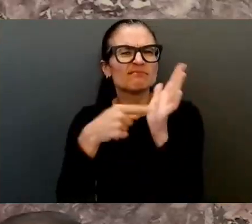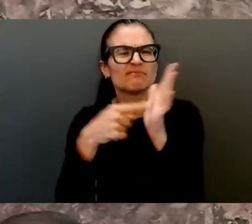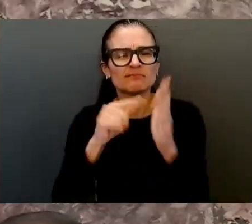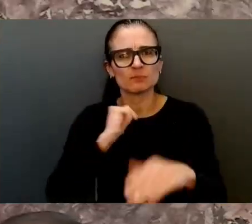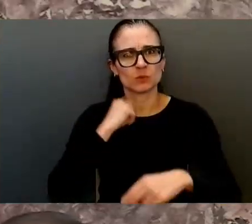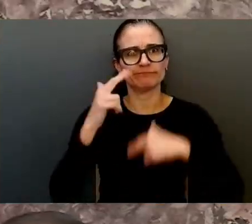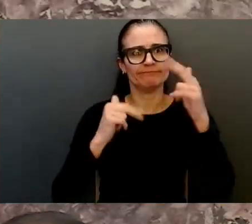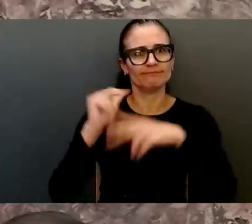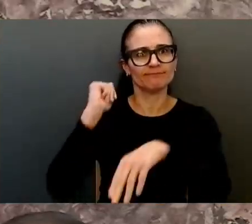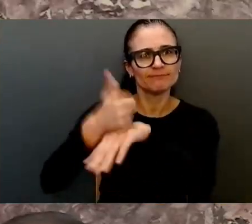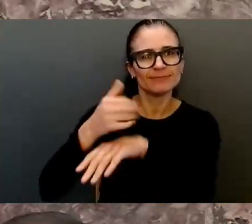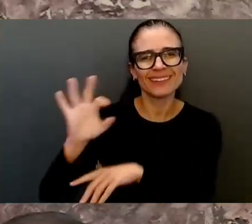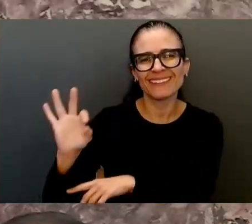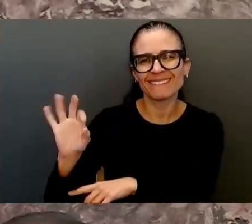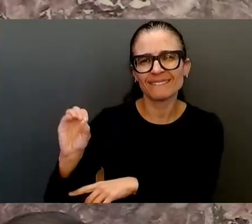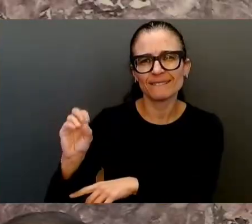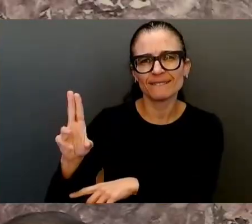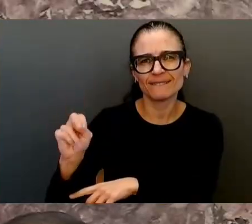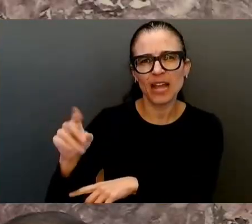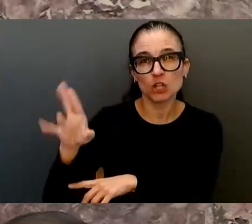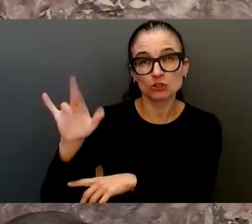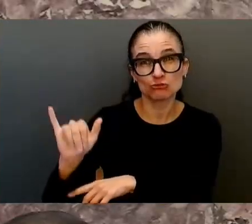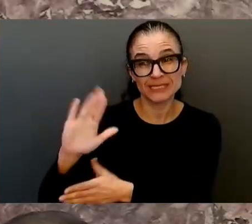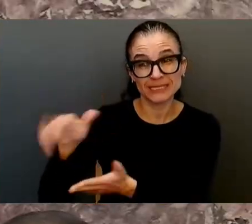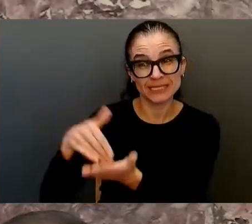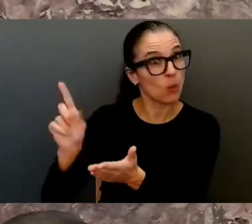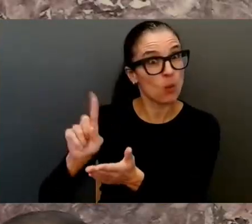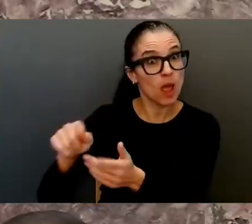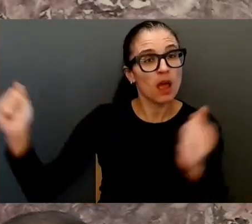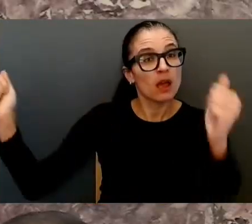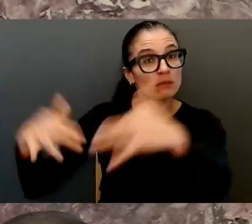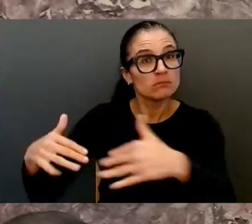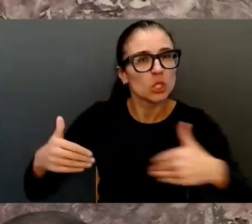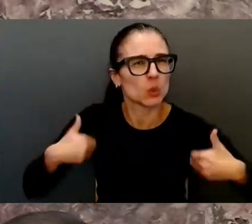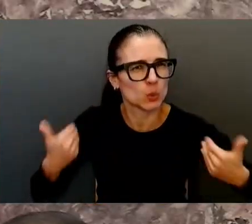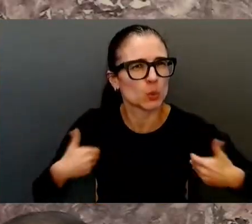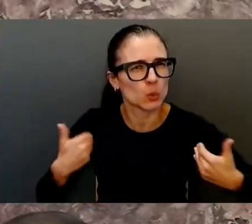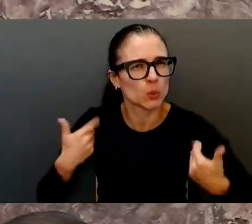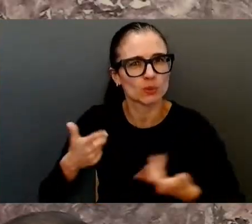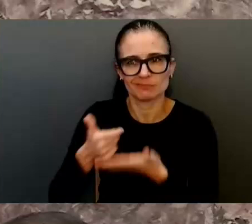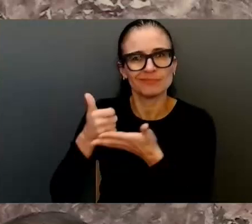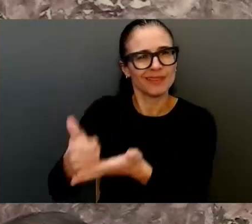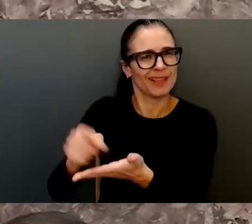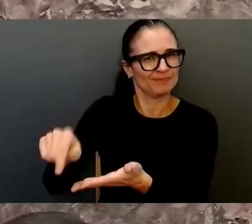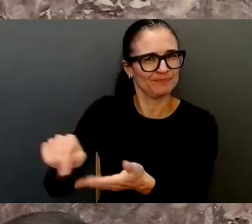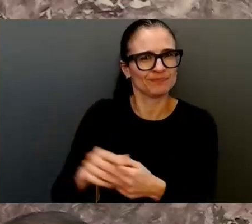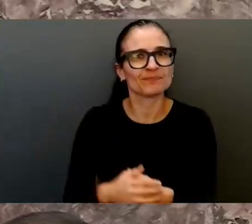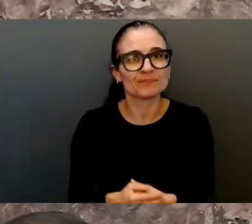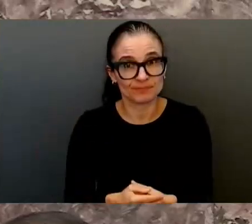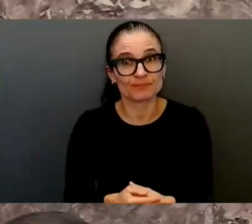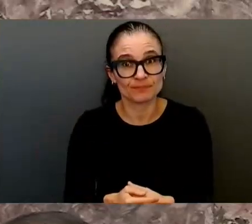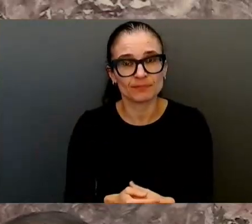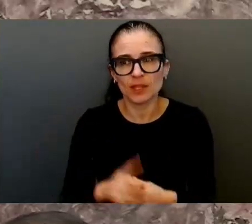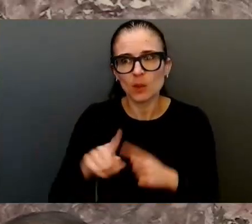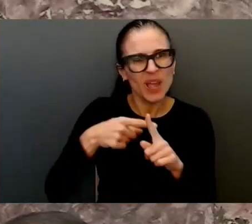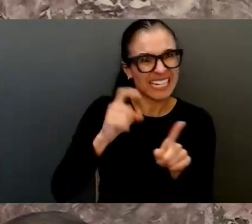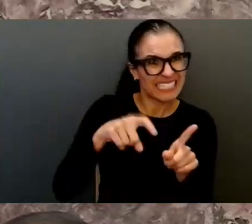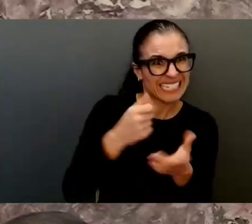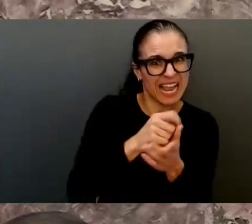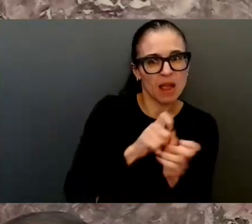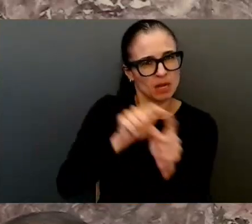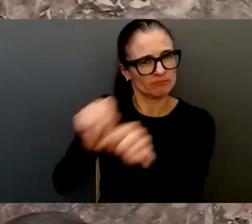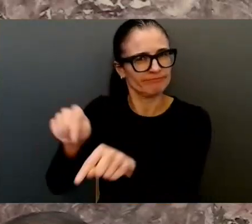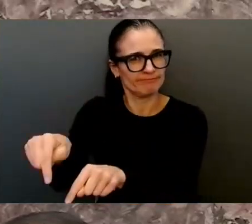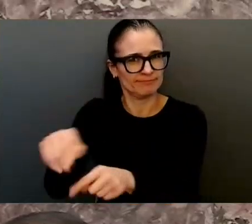help assist youth at times when they need it most. Mr. Speaker, we're not going to stop doing that. Decriminalization has been a tool